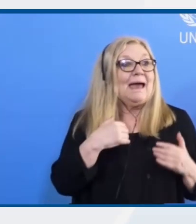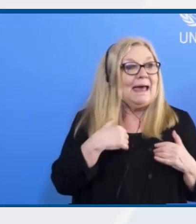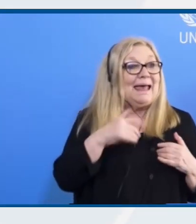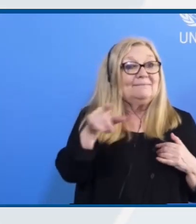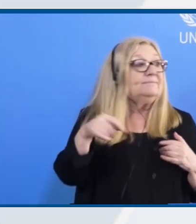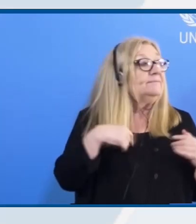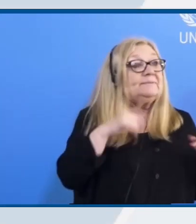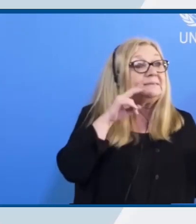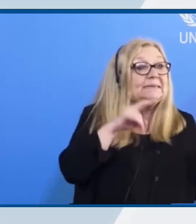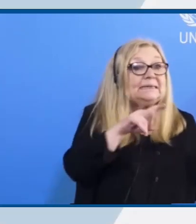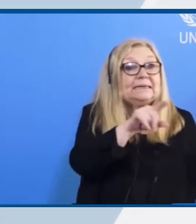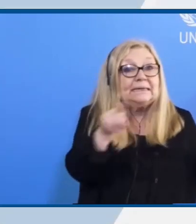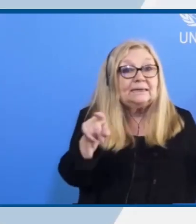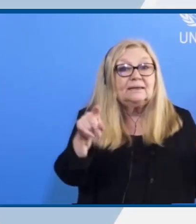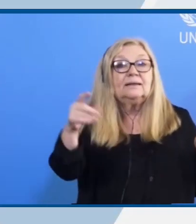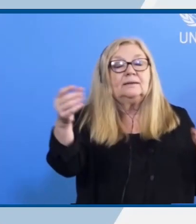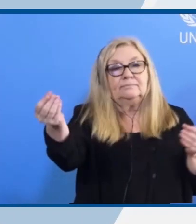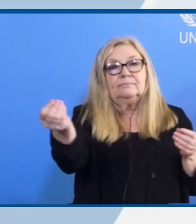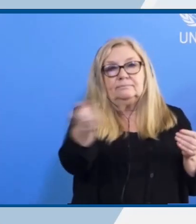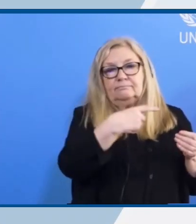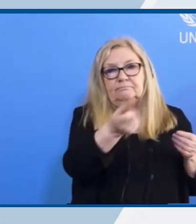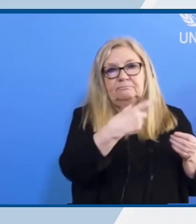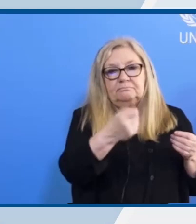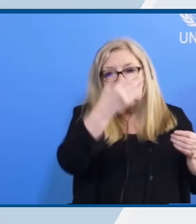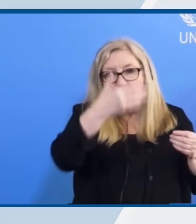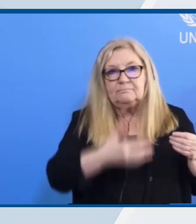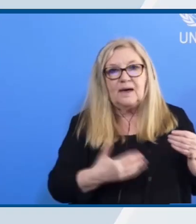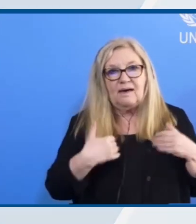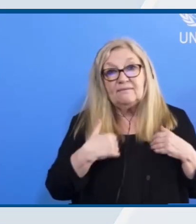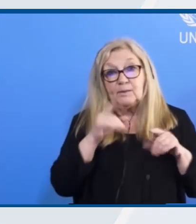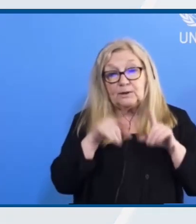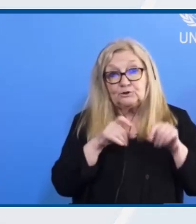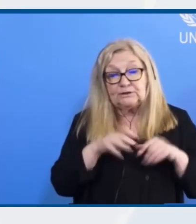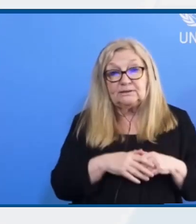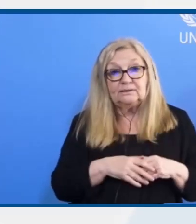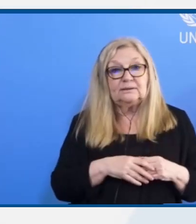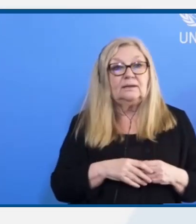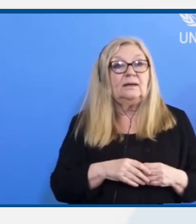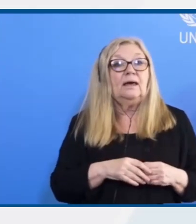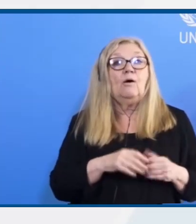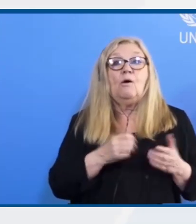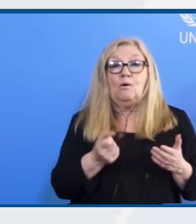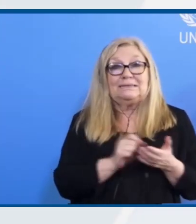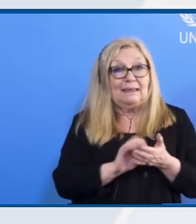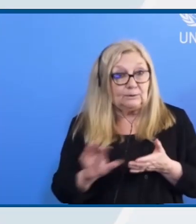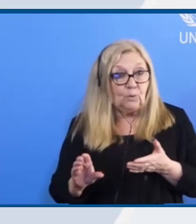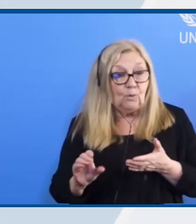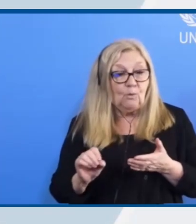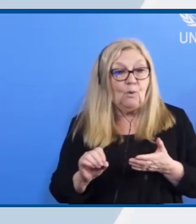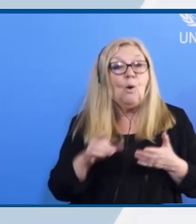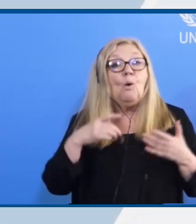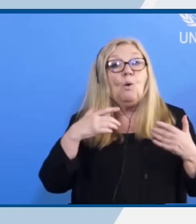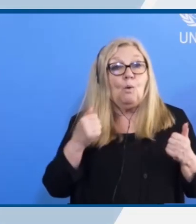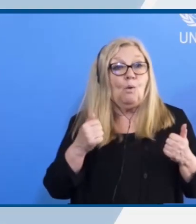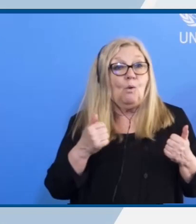got the questions that you've been sharing on slido.com. Obviously, this is also the opportunity for all our panelists